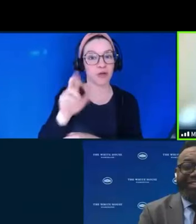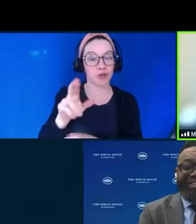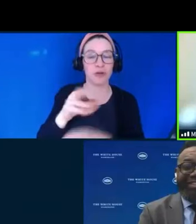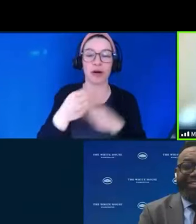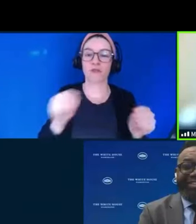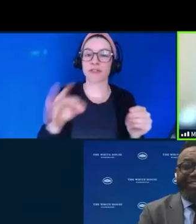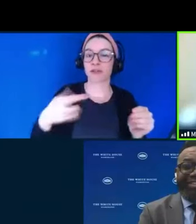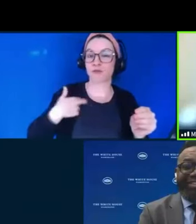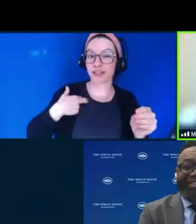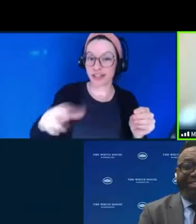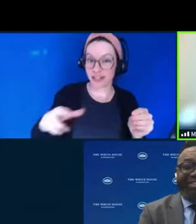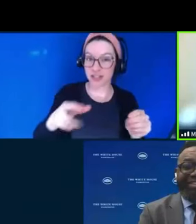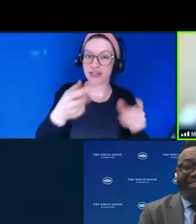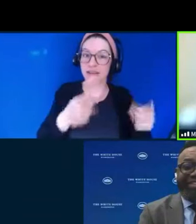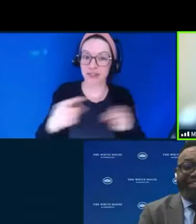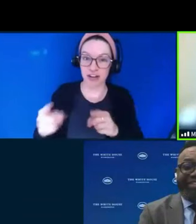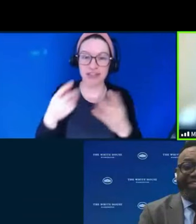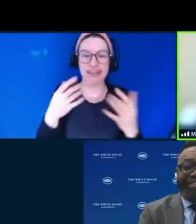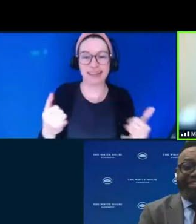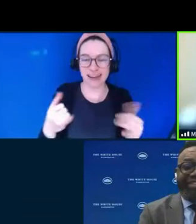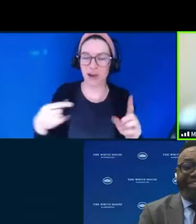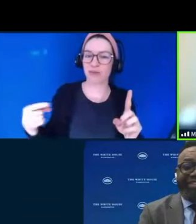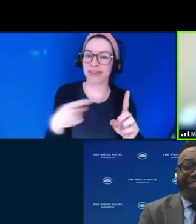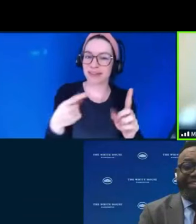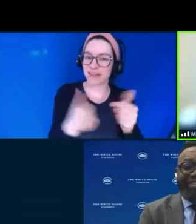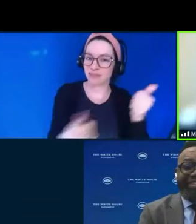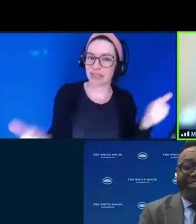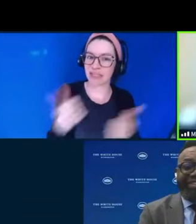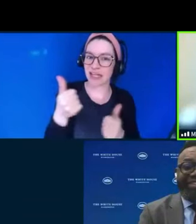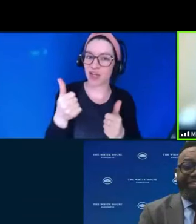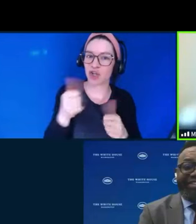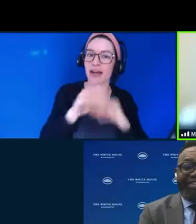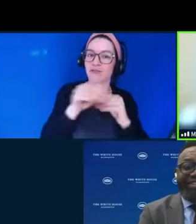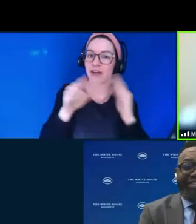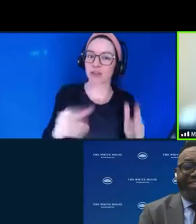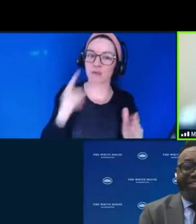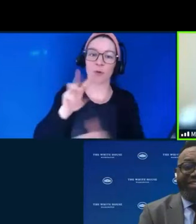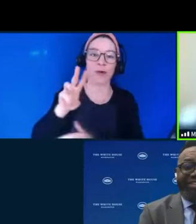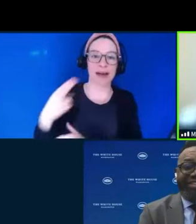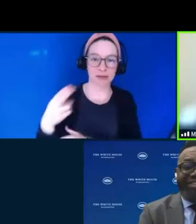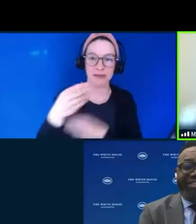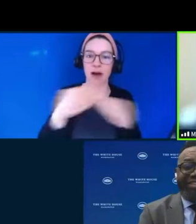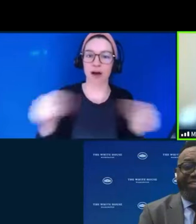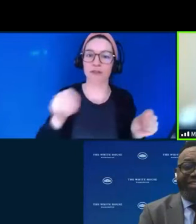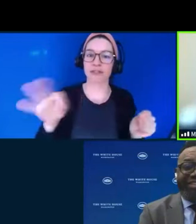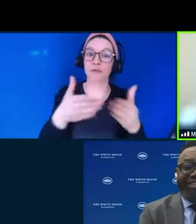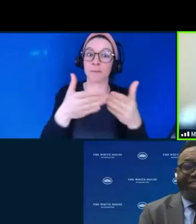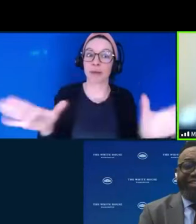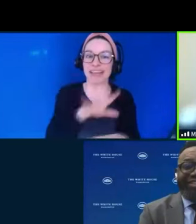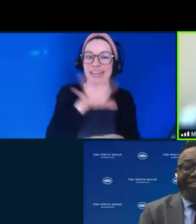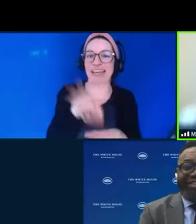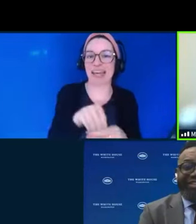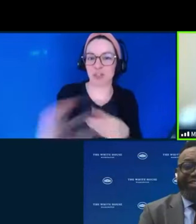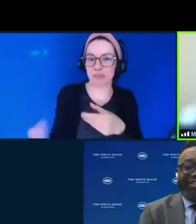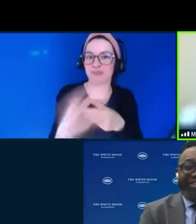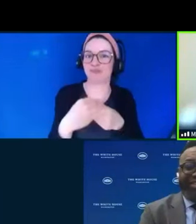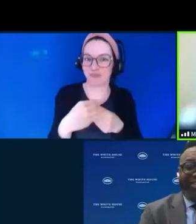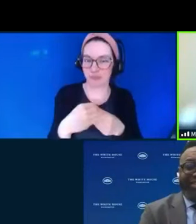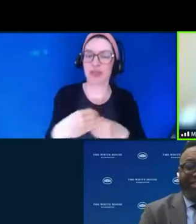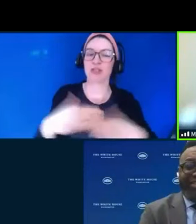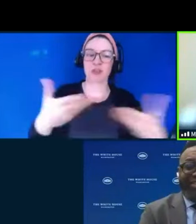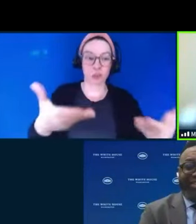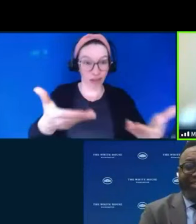Affairs, and he now serves as a senior advisor to the White House Office of Public Engagement. So, Reverend Bowen,